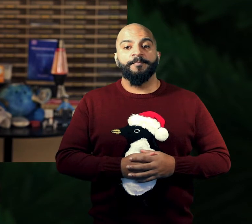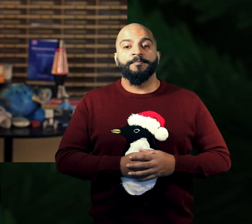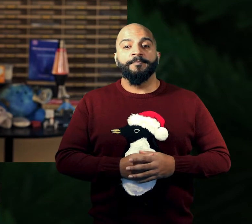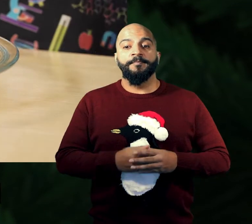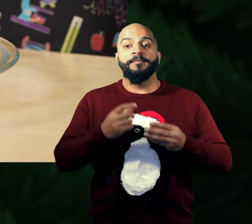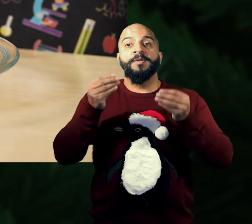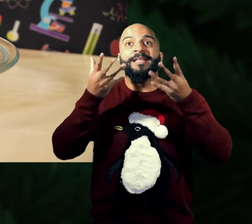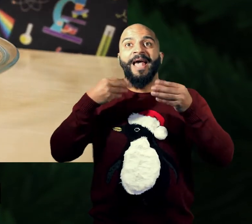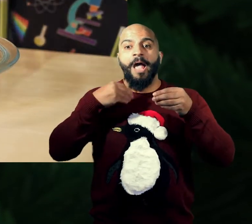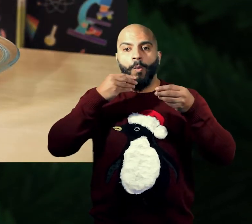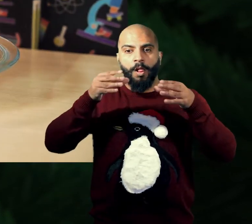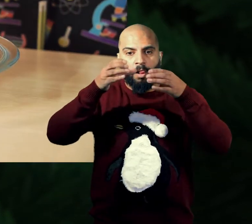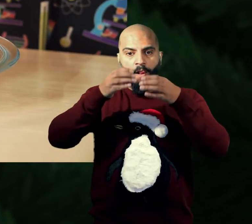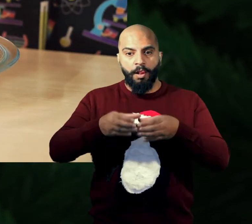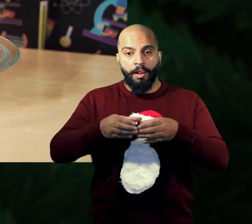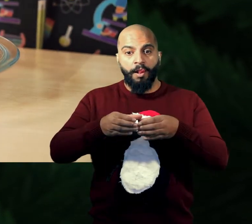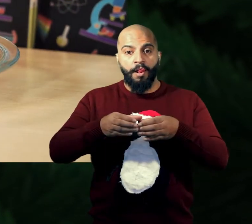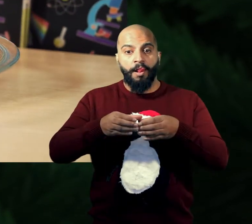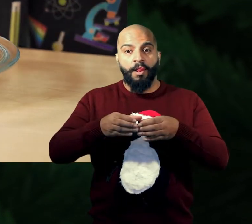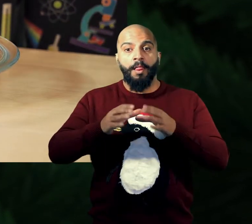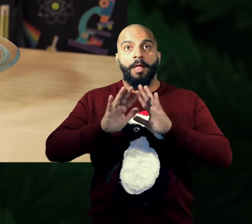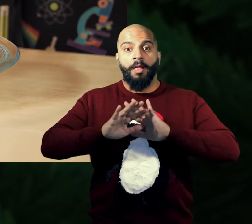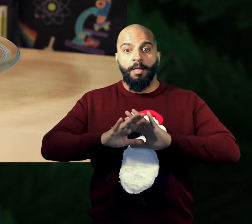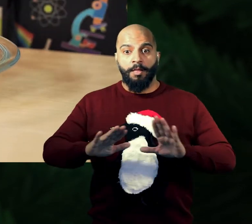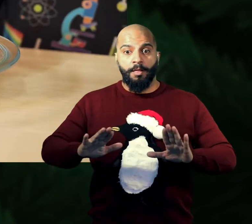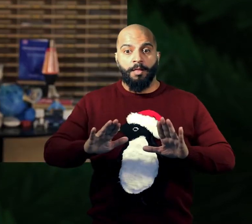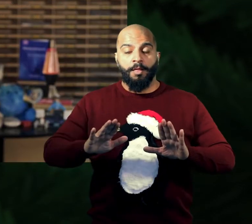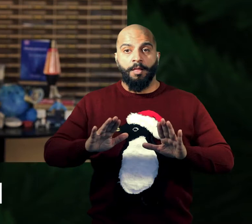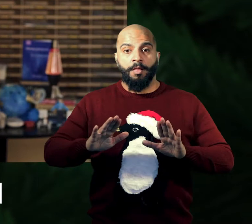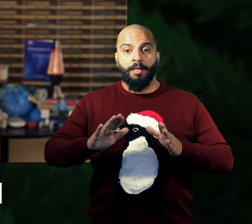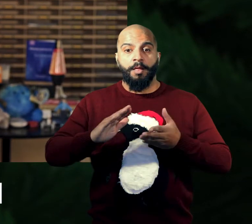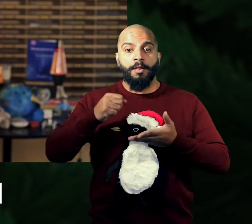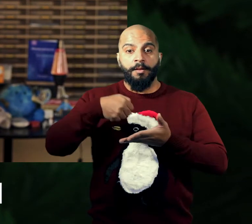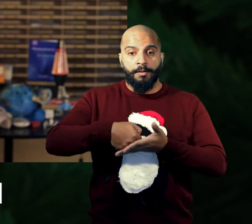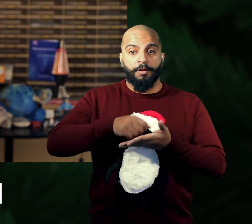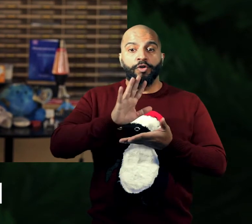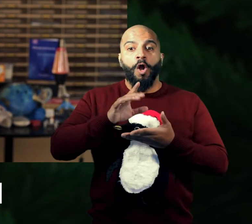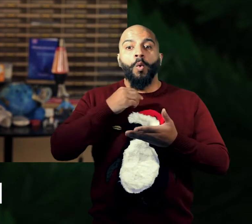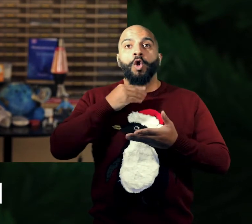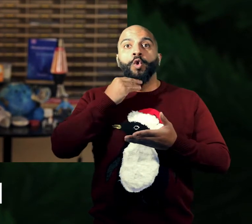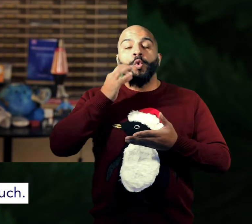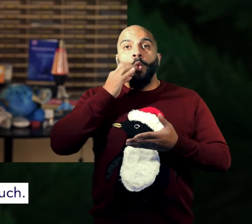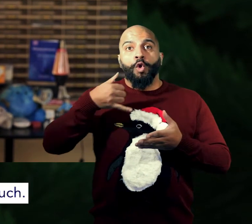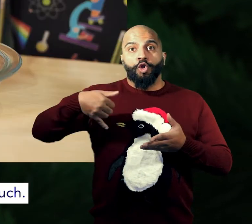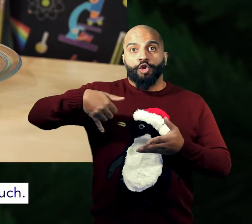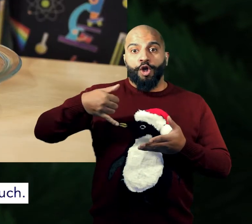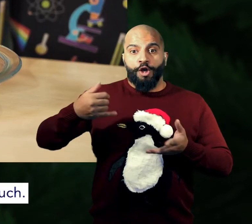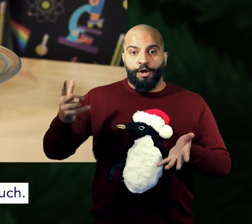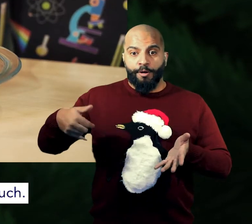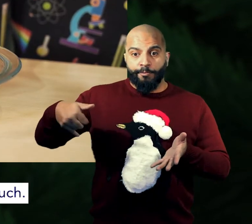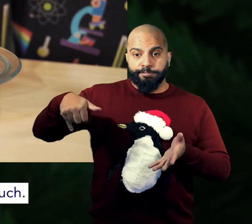I'm going to drop it into a container where it won't touch the sides. It's best to add the water using a jug so that you